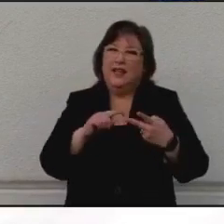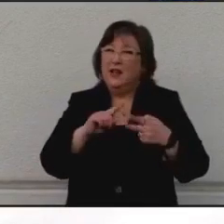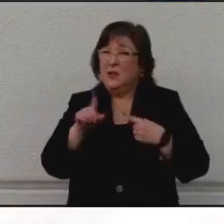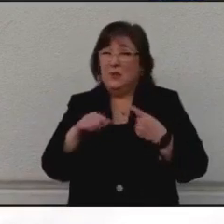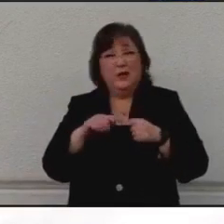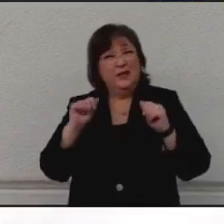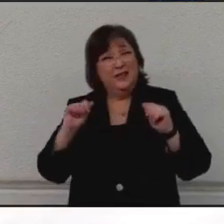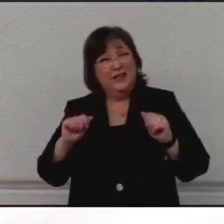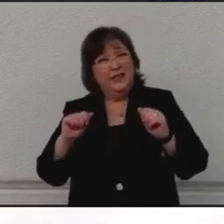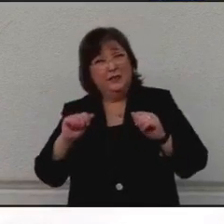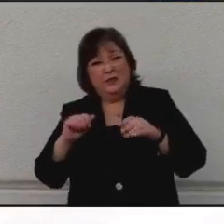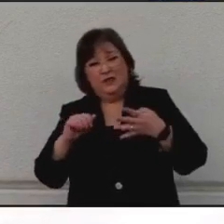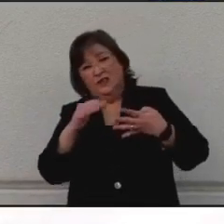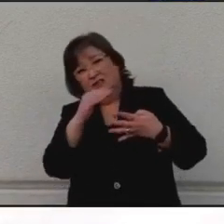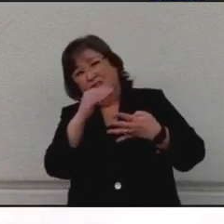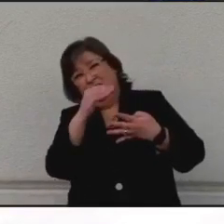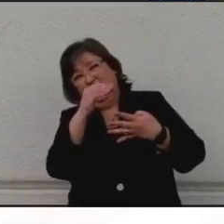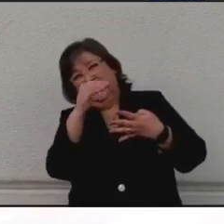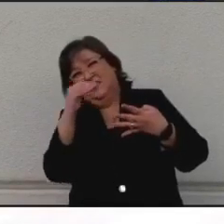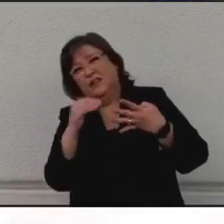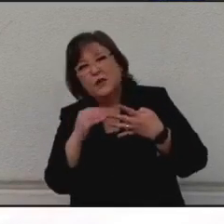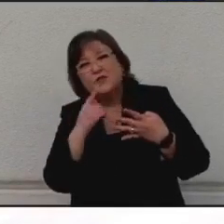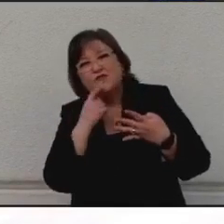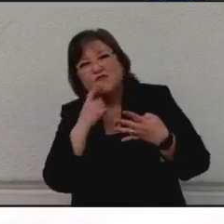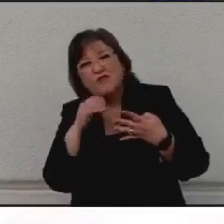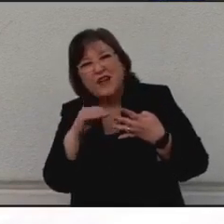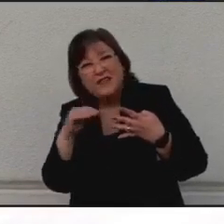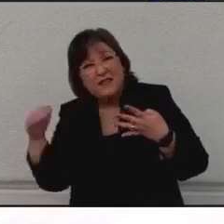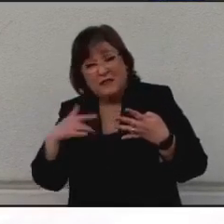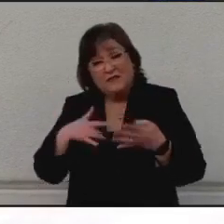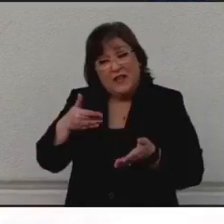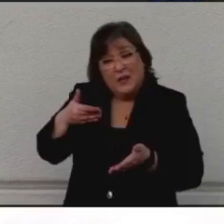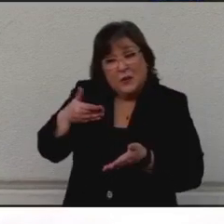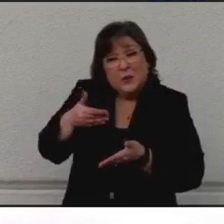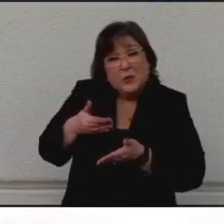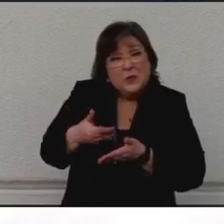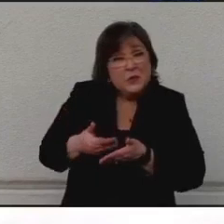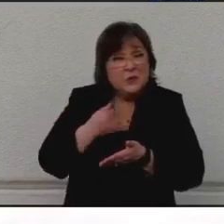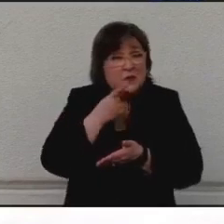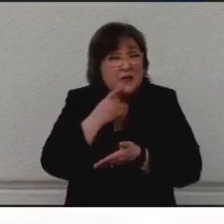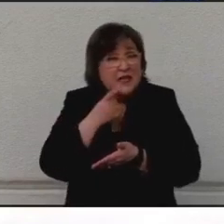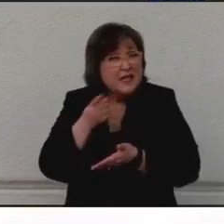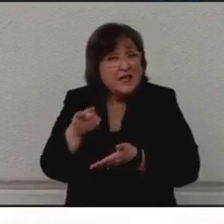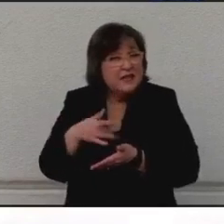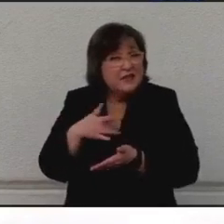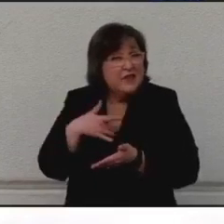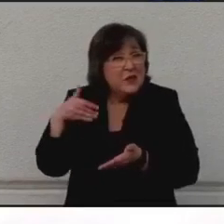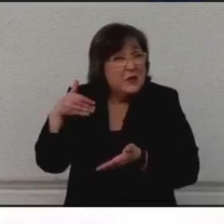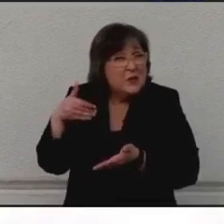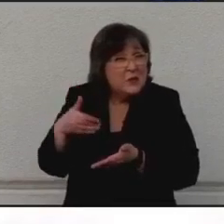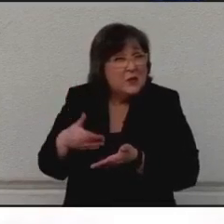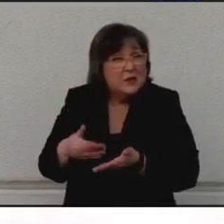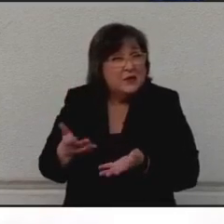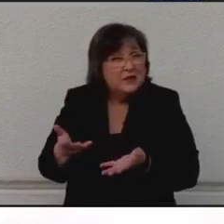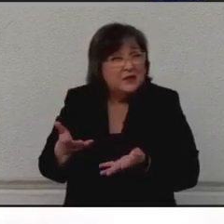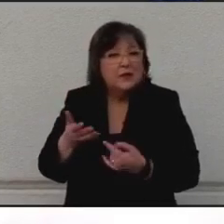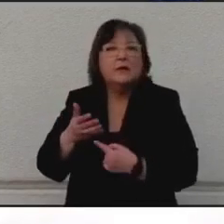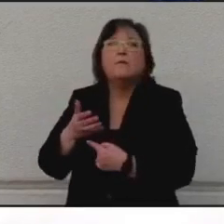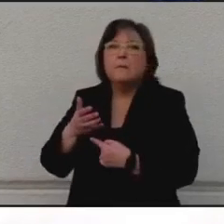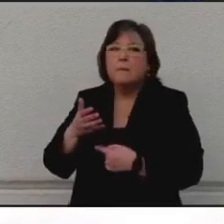Can you talk a little bit about that and how close you feel we are actually coming to that next tier? As far as vaccine